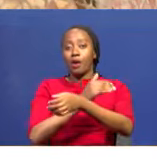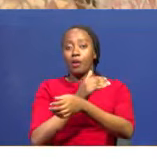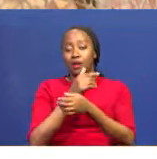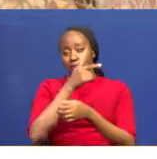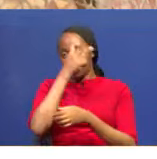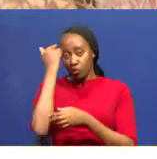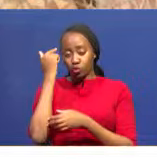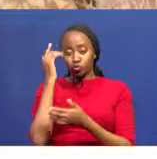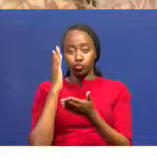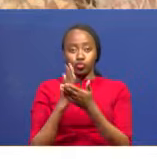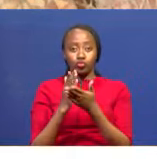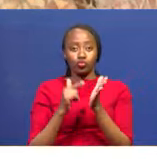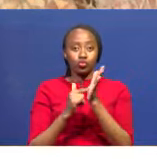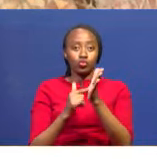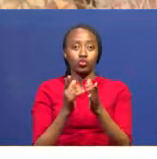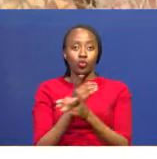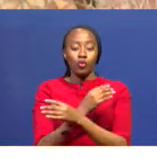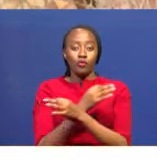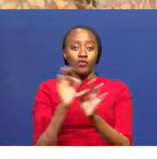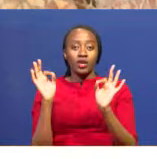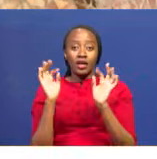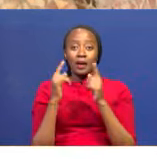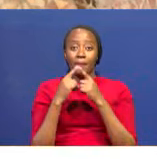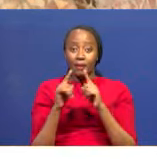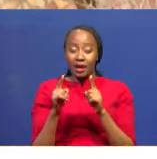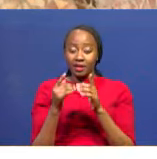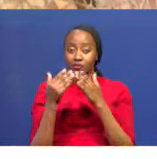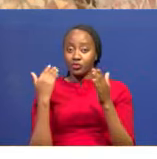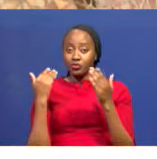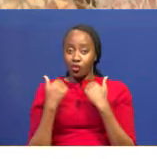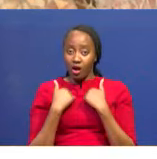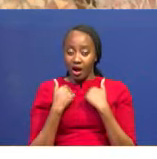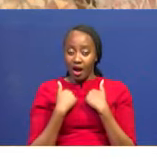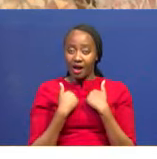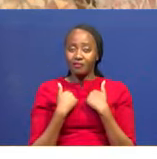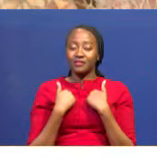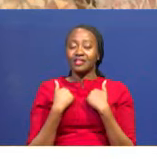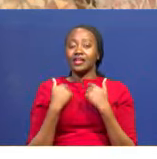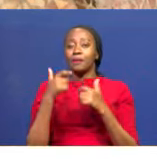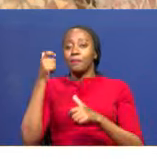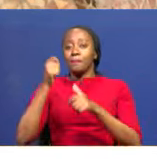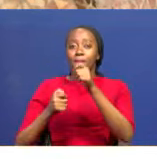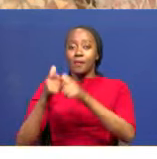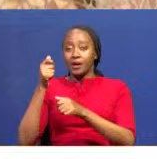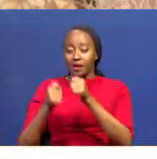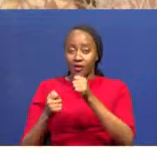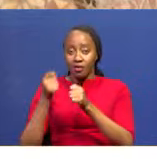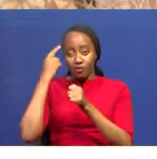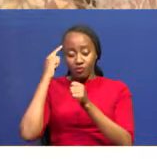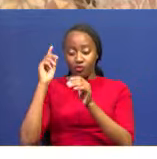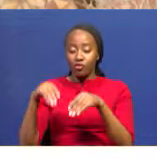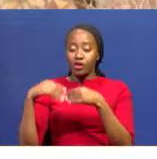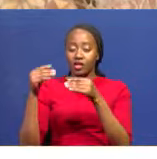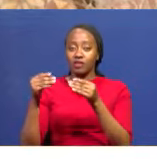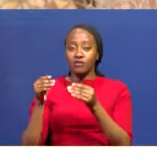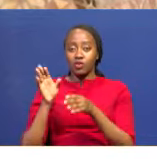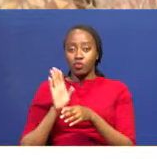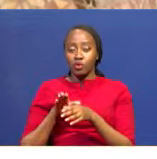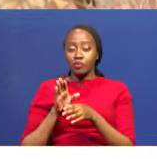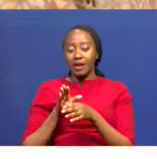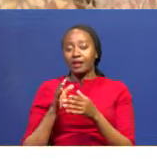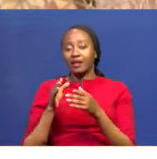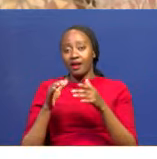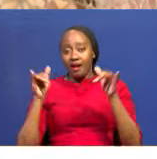of freedom. In the 1900s, he founded the Rongo Dairy Cooperative Society, providing women groups with modern dairy cattle